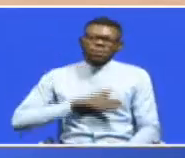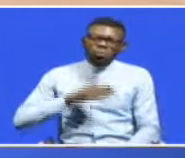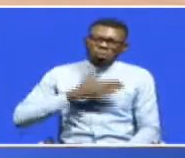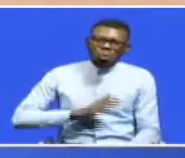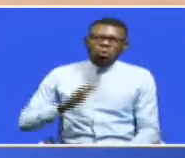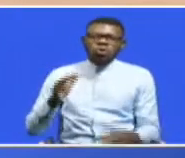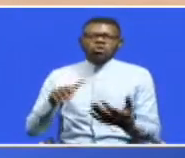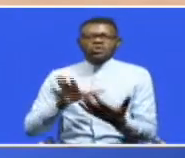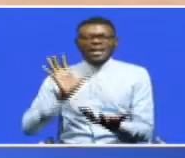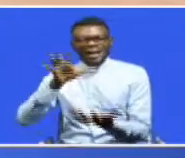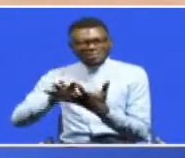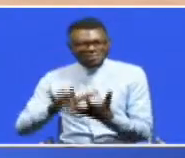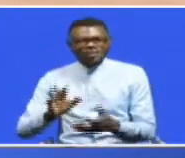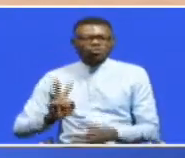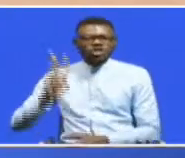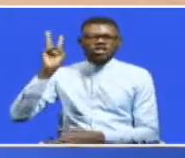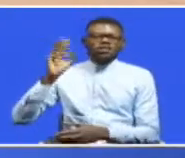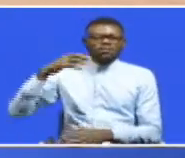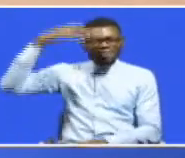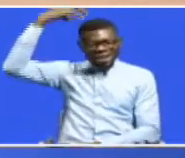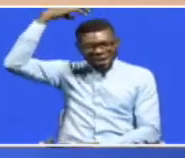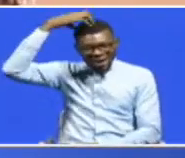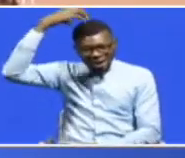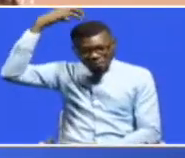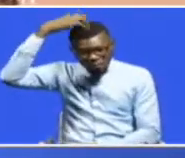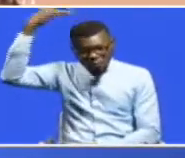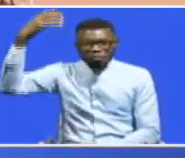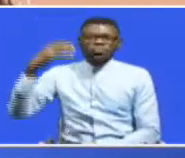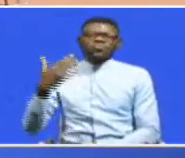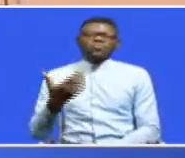River, Wajia, Lamu, Marsabit na Turkana.